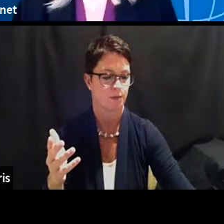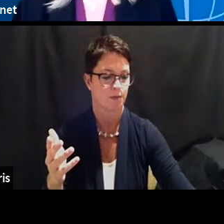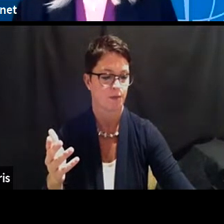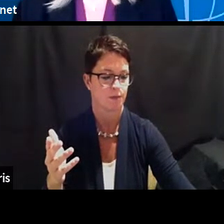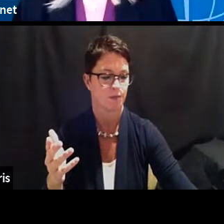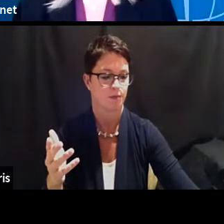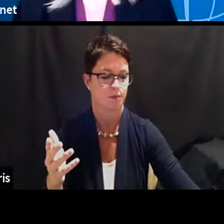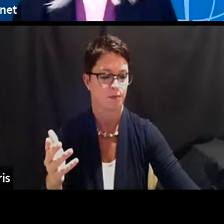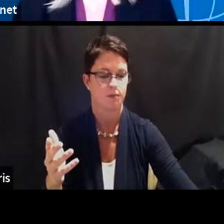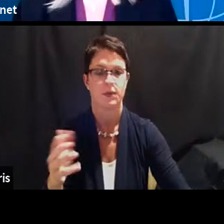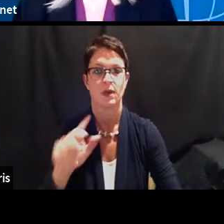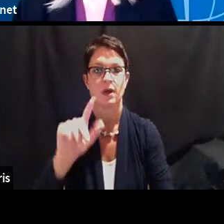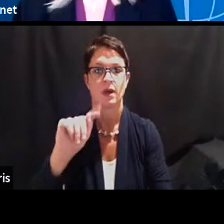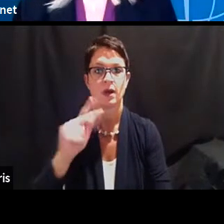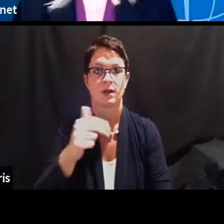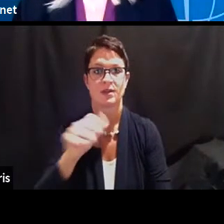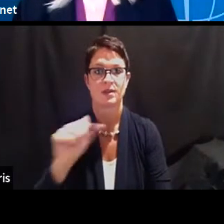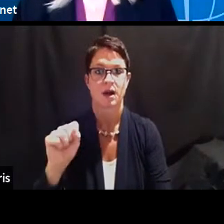Thomas King?